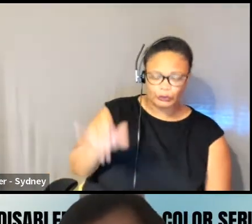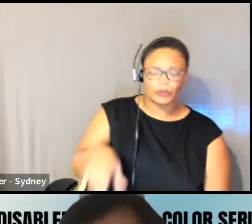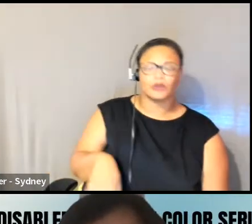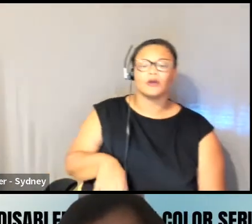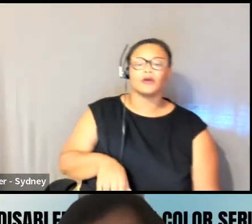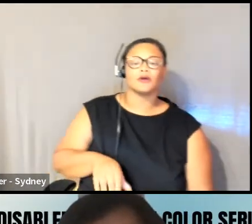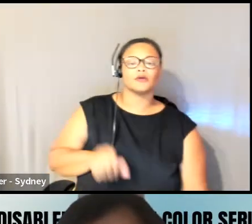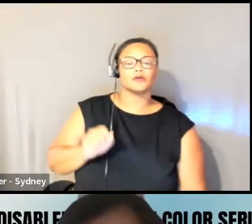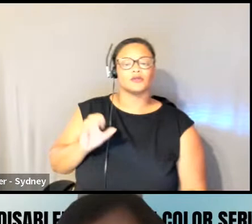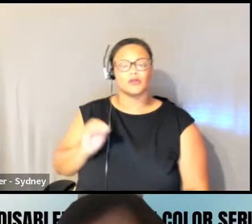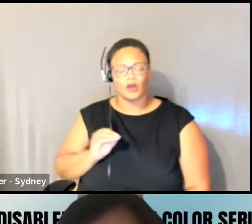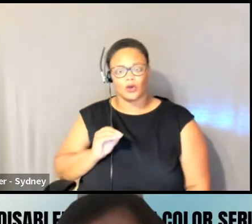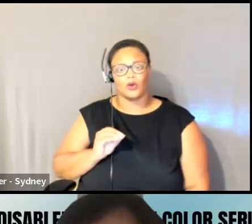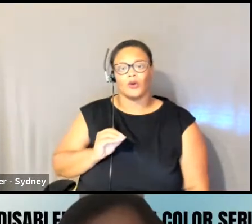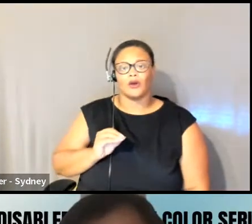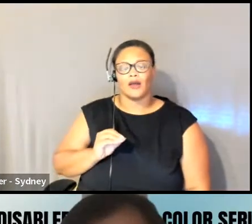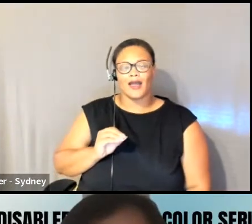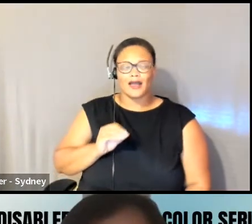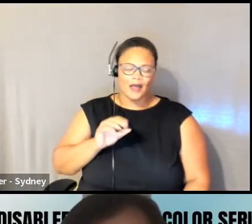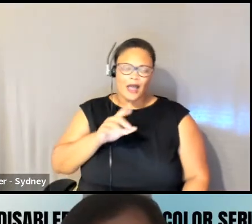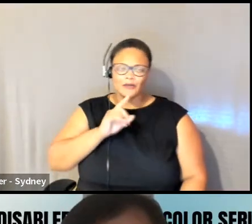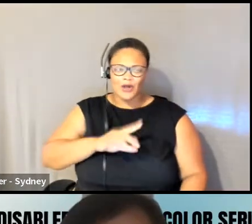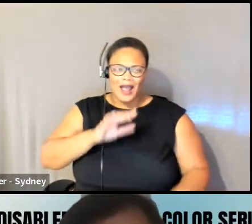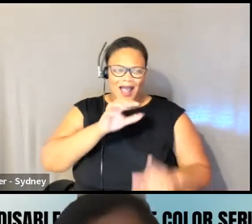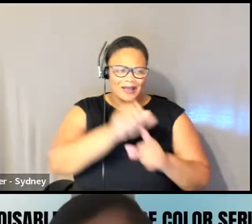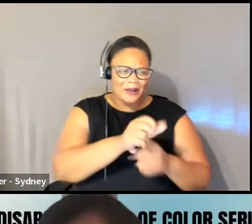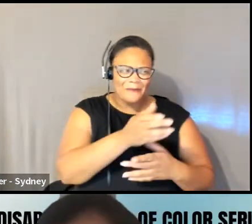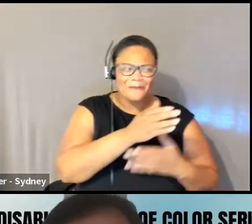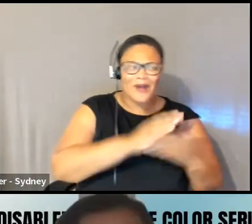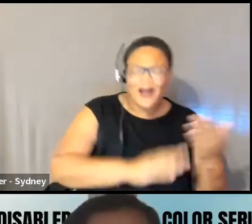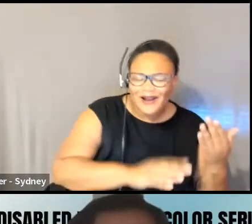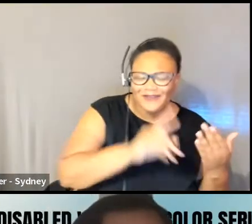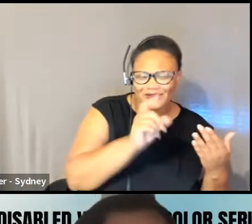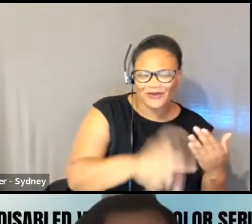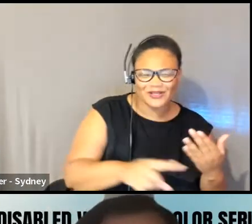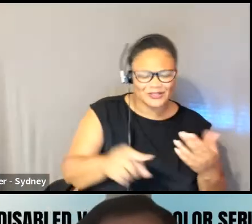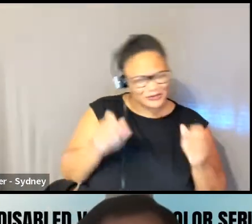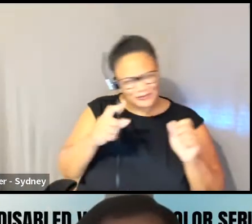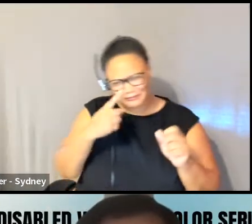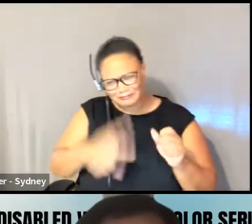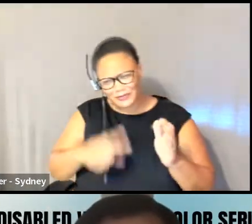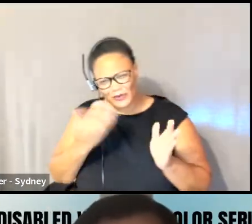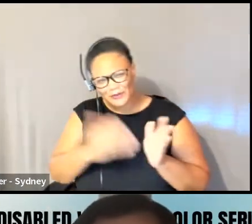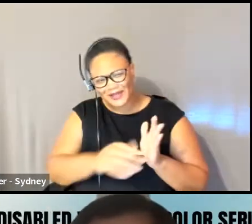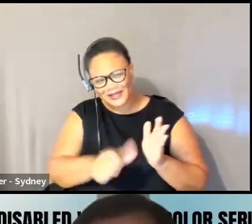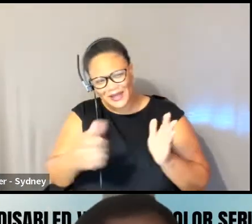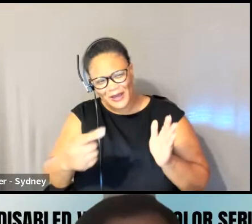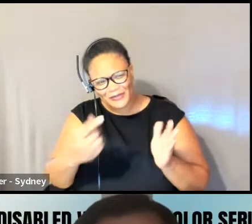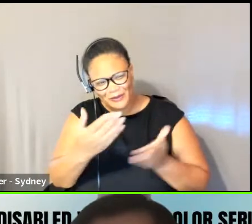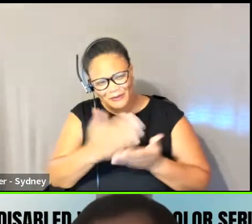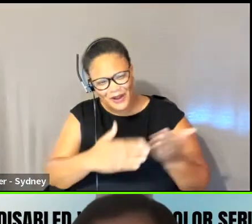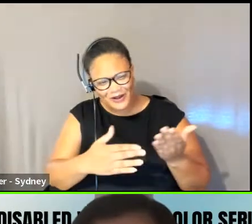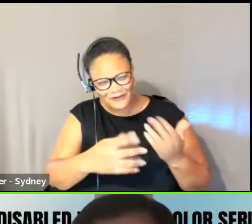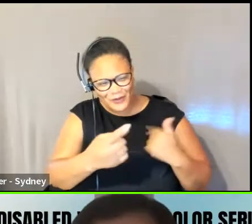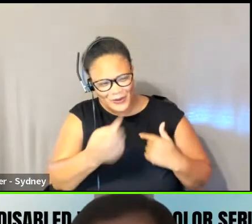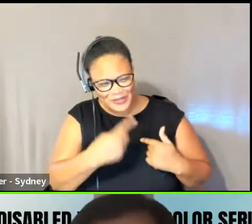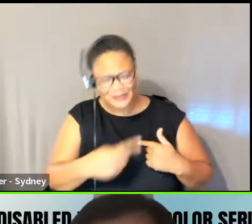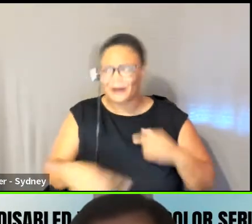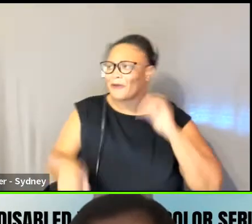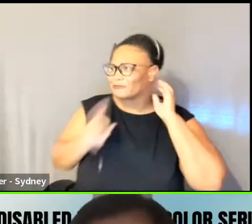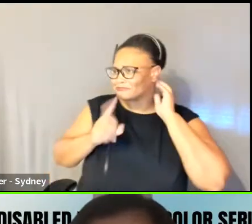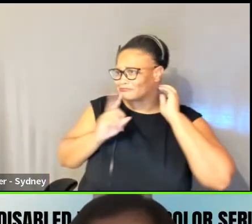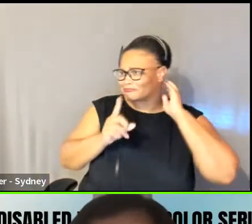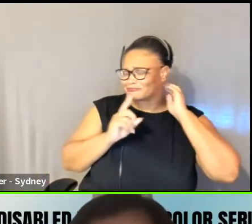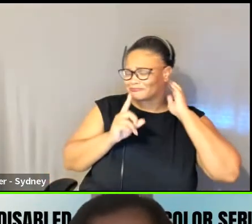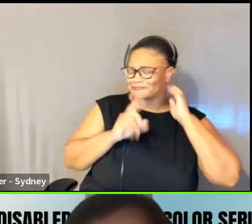that's me catching part of your question. And I'm so sorry if you could repeat the other part of what you wanted. No, for sure.